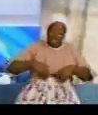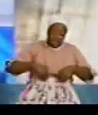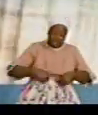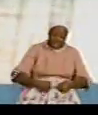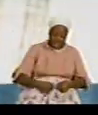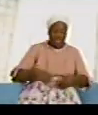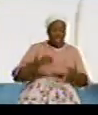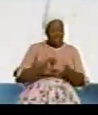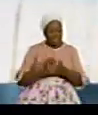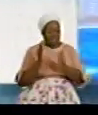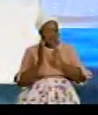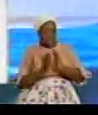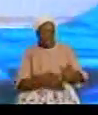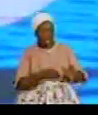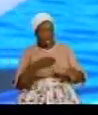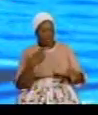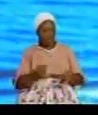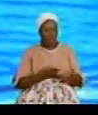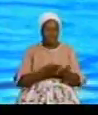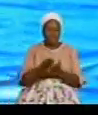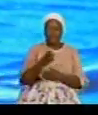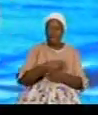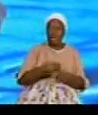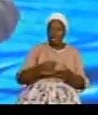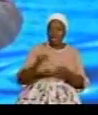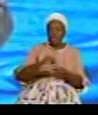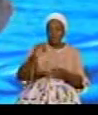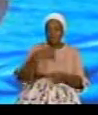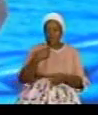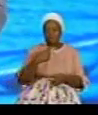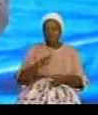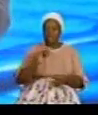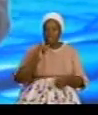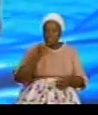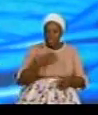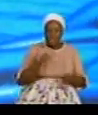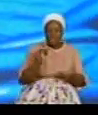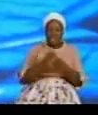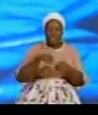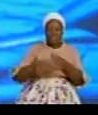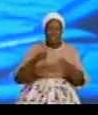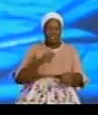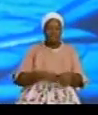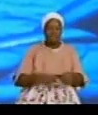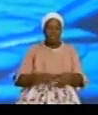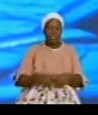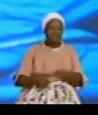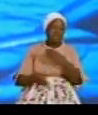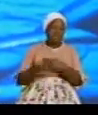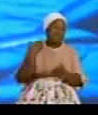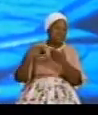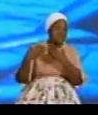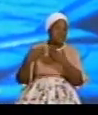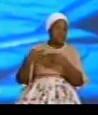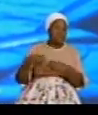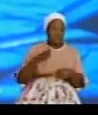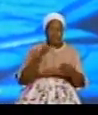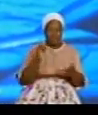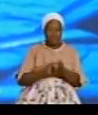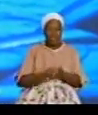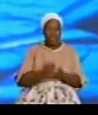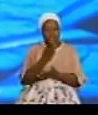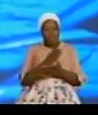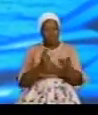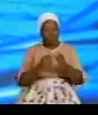departs from the faith. And the Spirit speaketh expressly that in the latter time some shall depart from